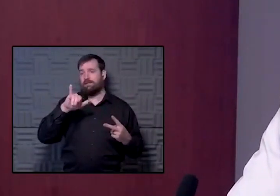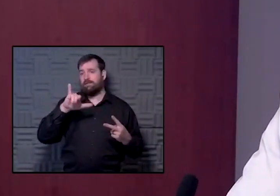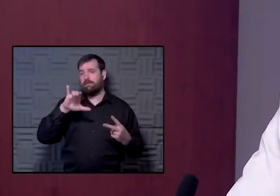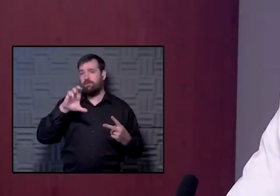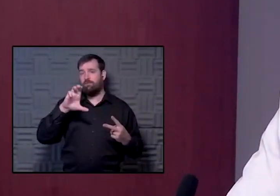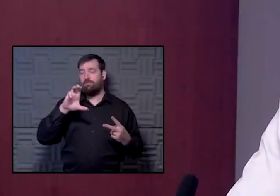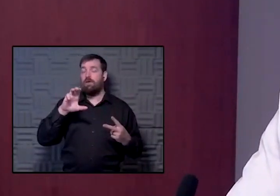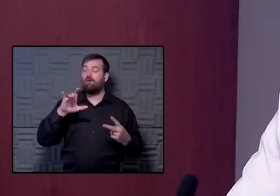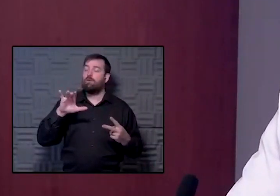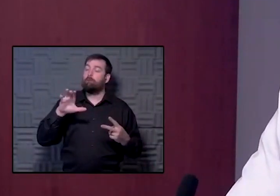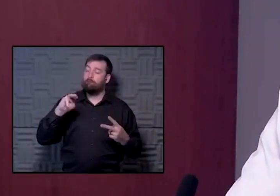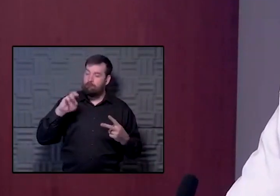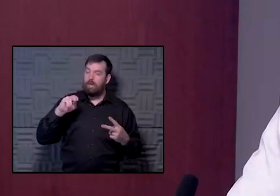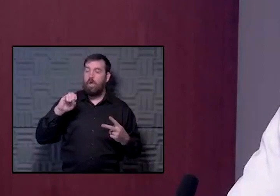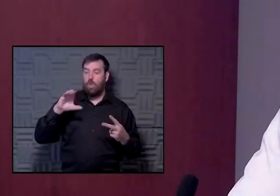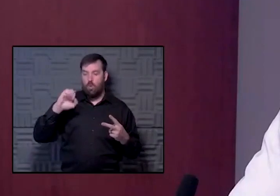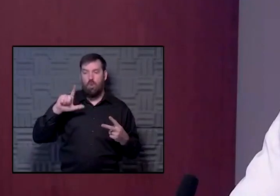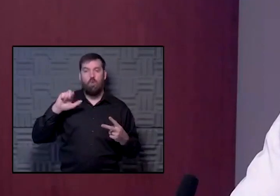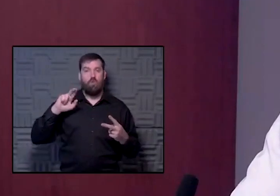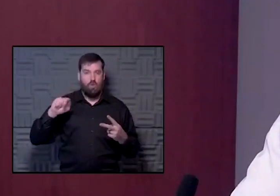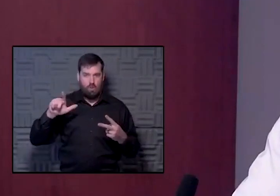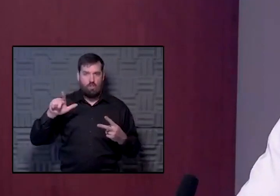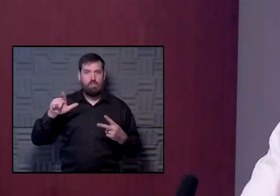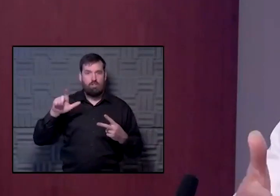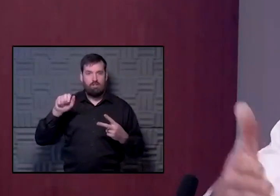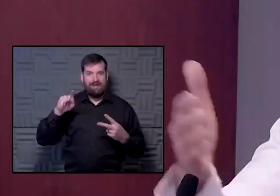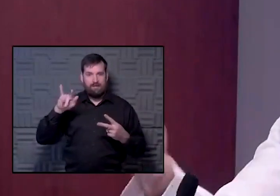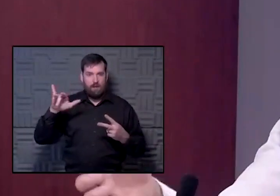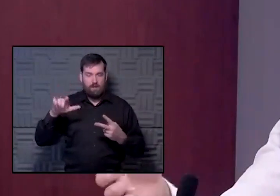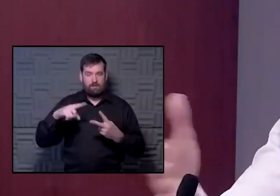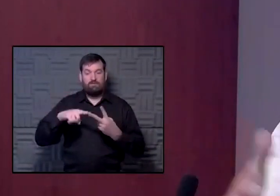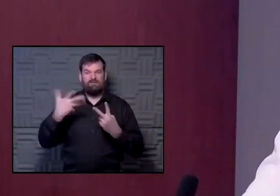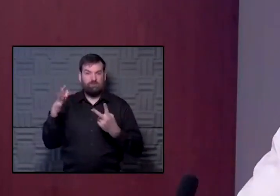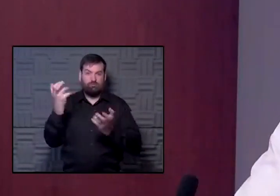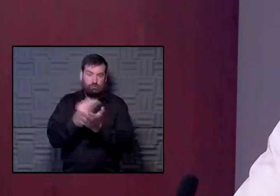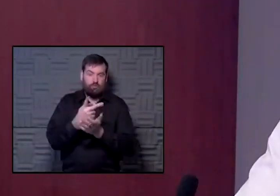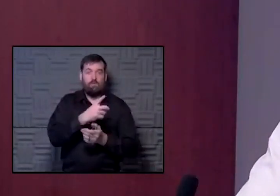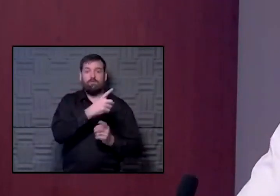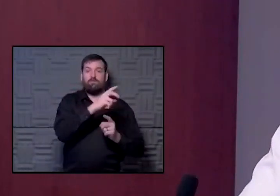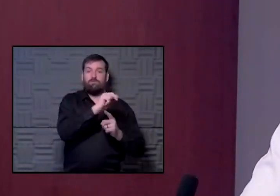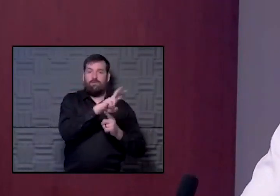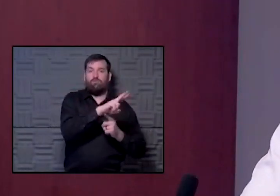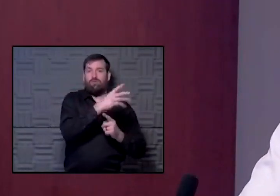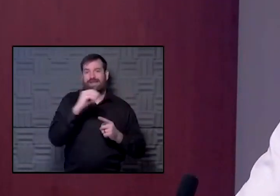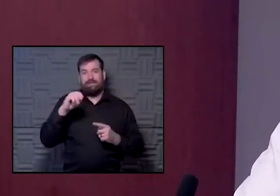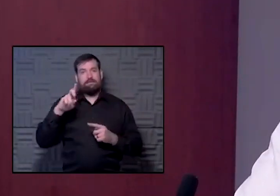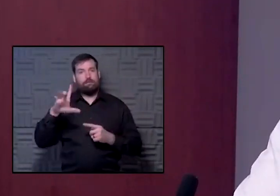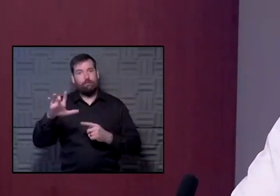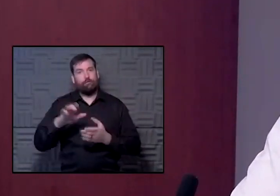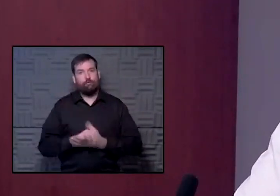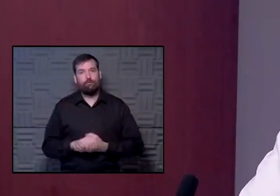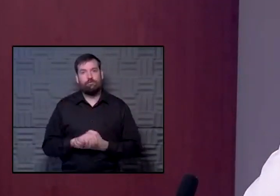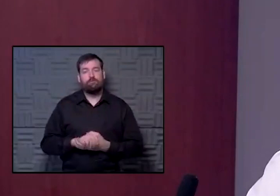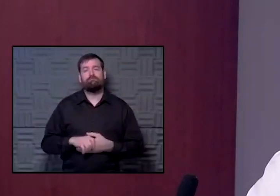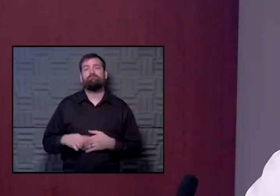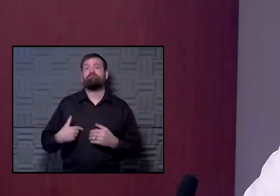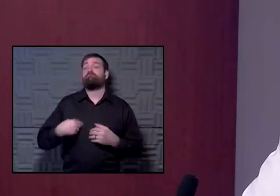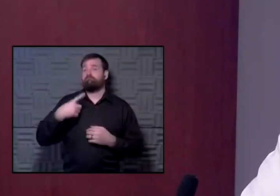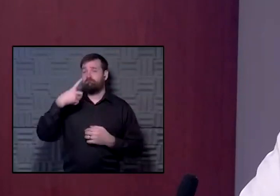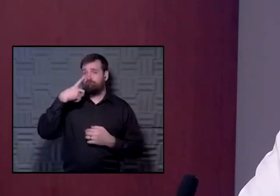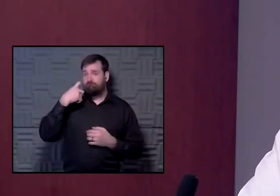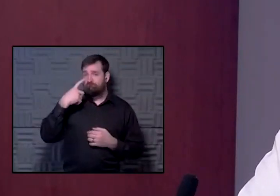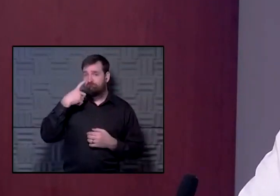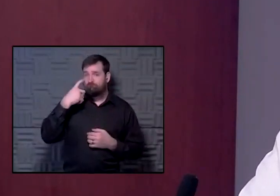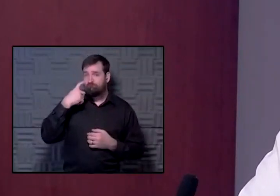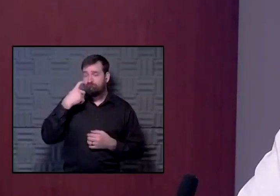very quickly, and it was approved, one in November and one in December. So, I suspect